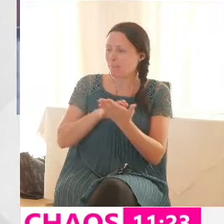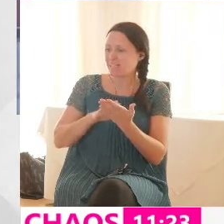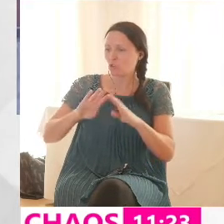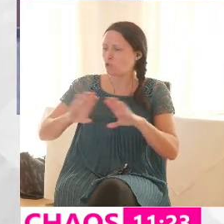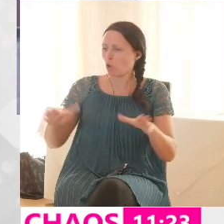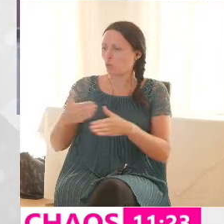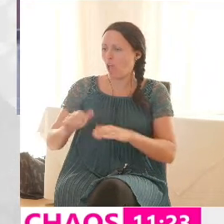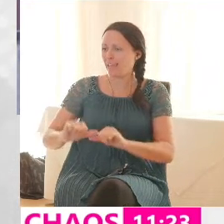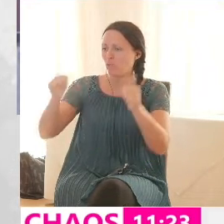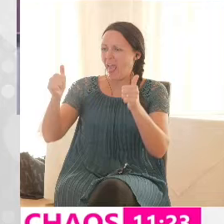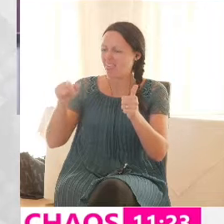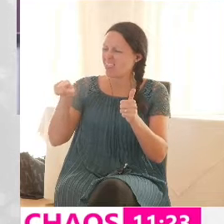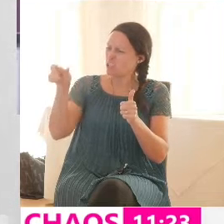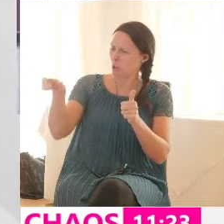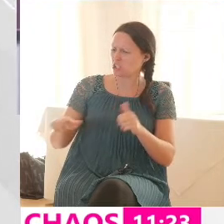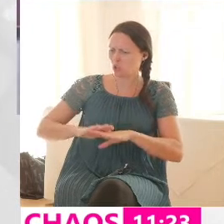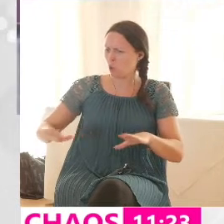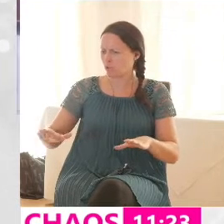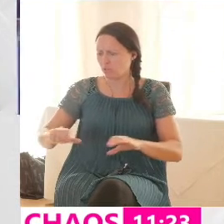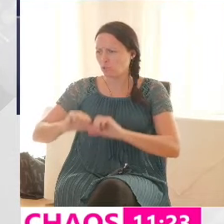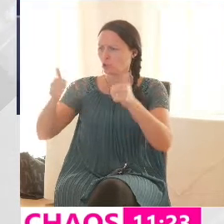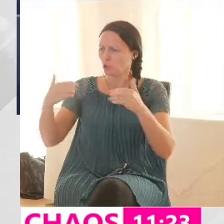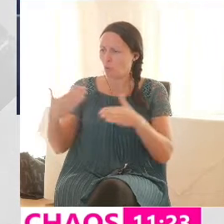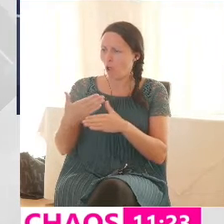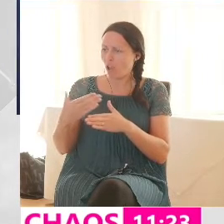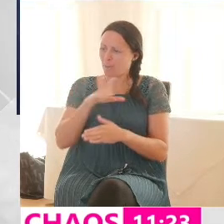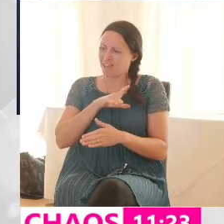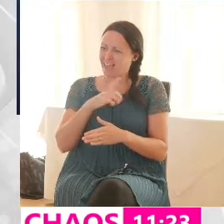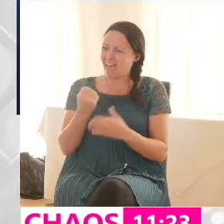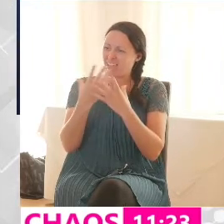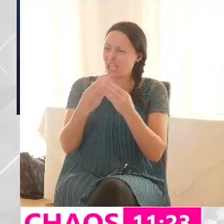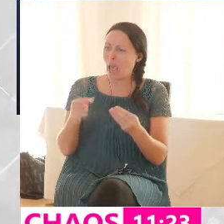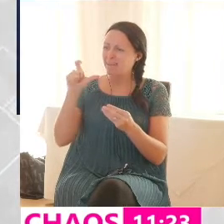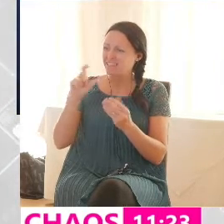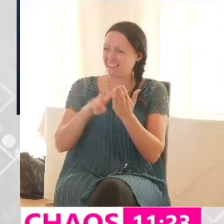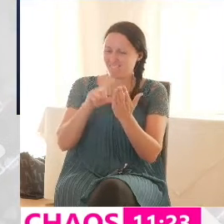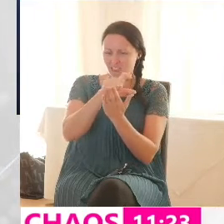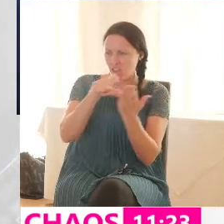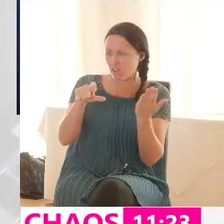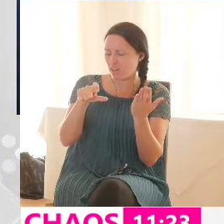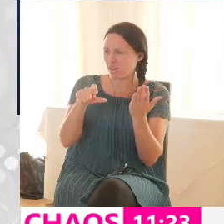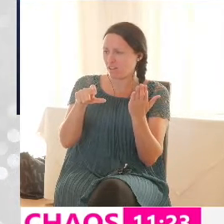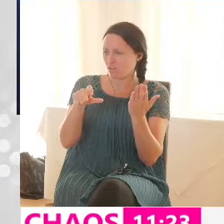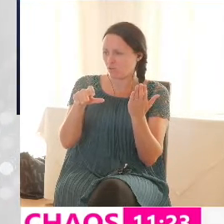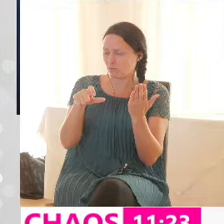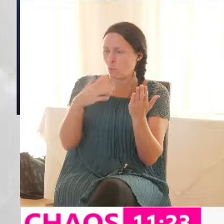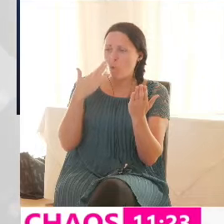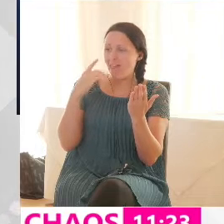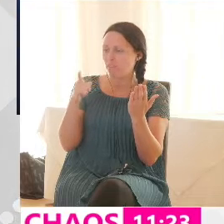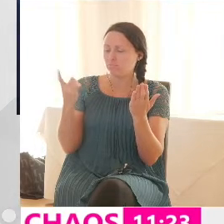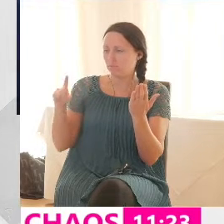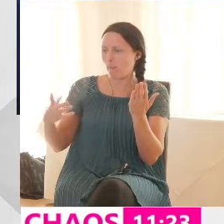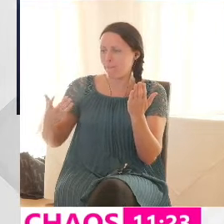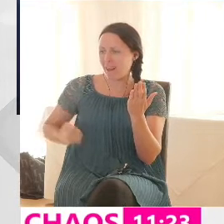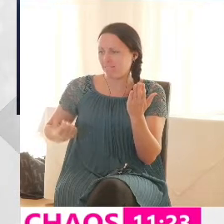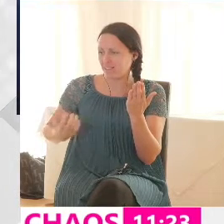is not a good working person, well-working person. That's why they have got this gap. So that